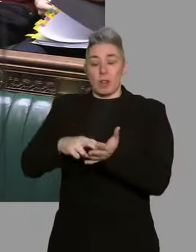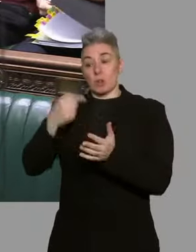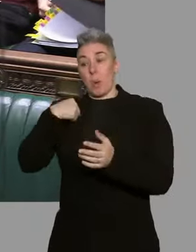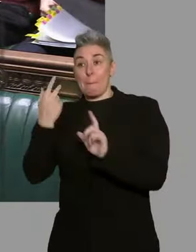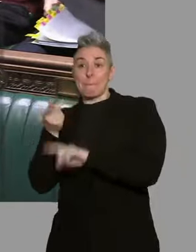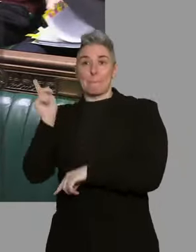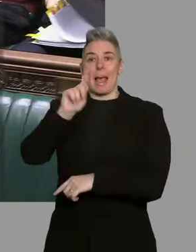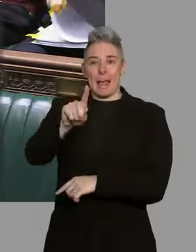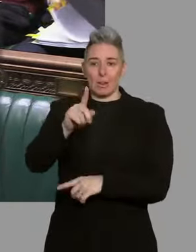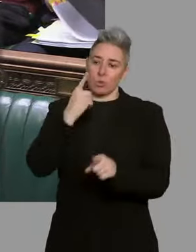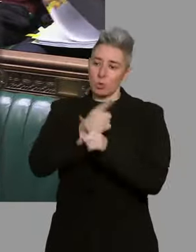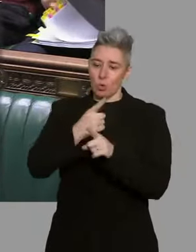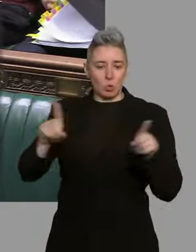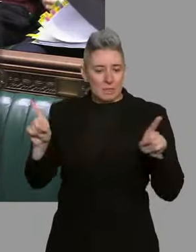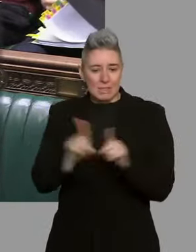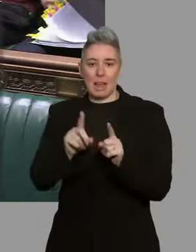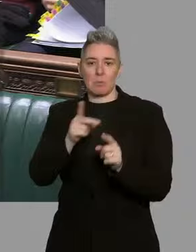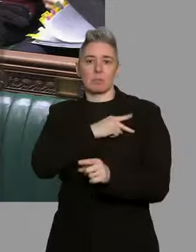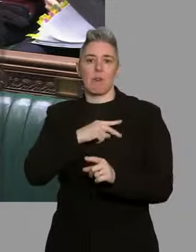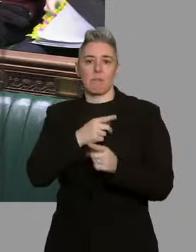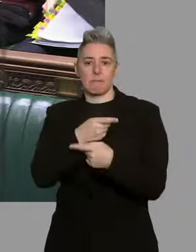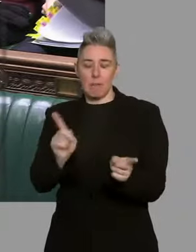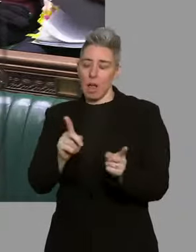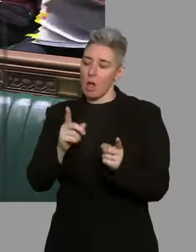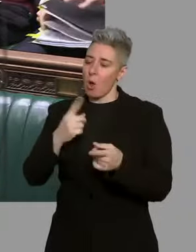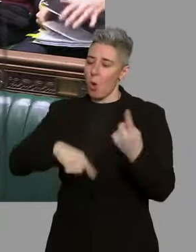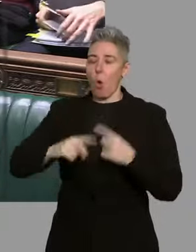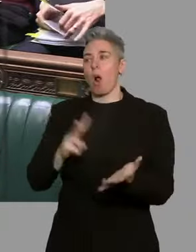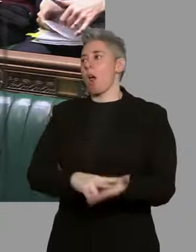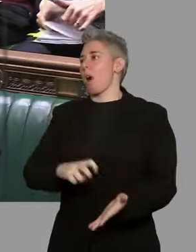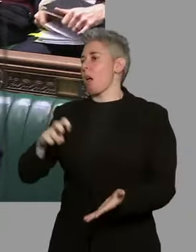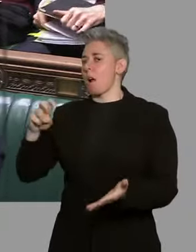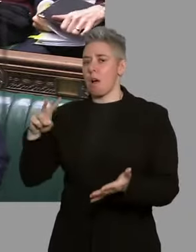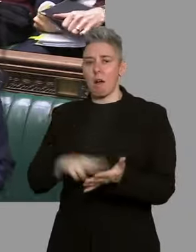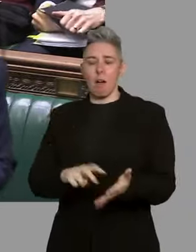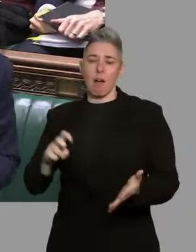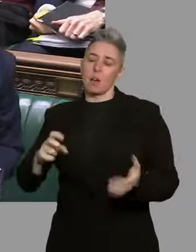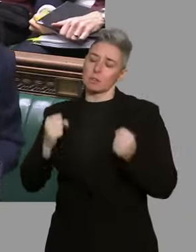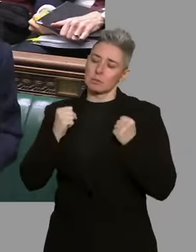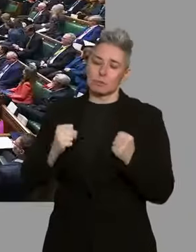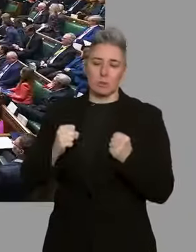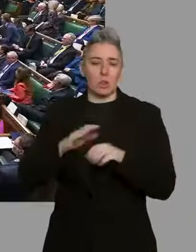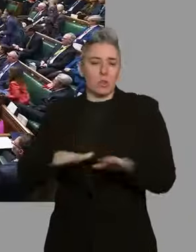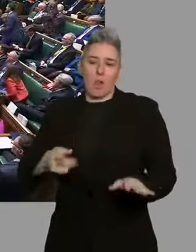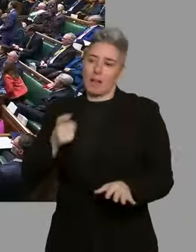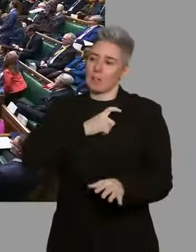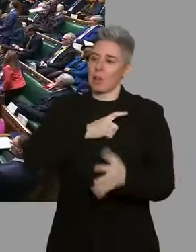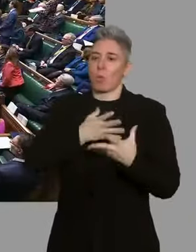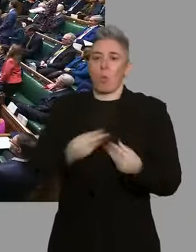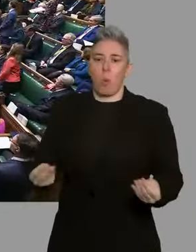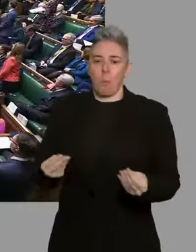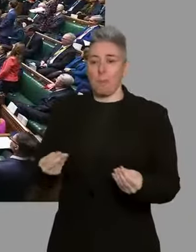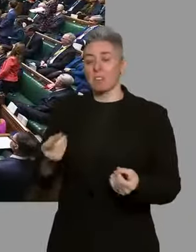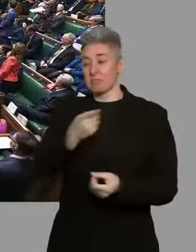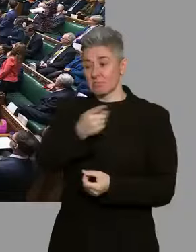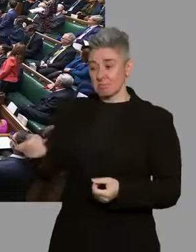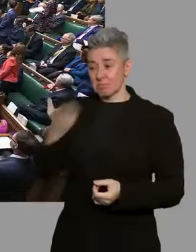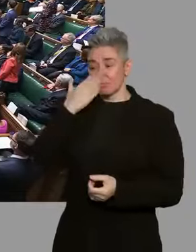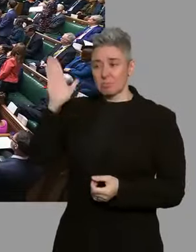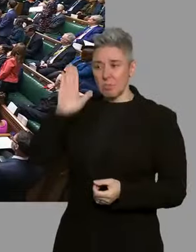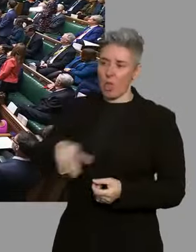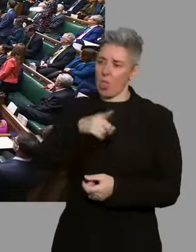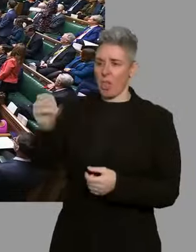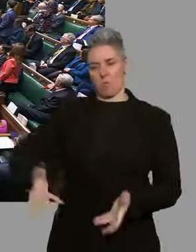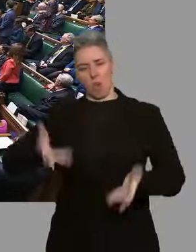very pleased that they don't now have those anxieties. They should be ashamed of their chuntering. Final question,